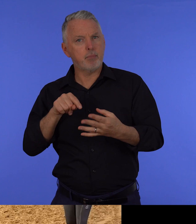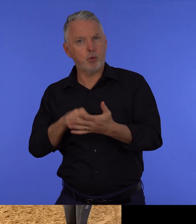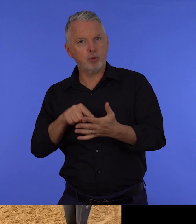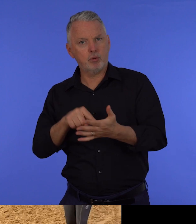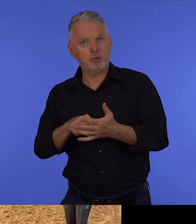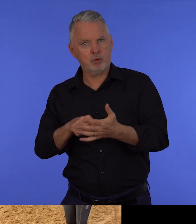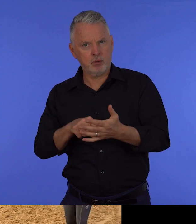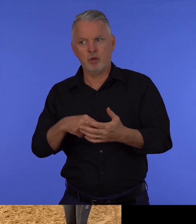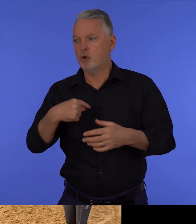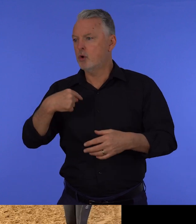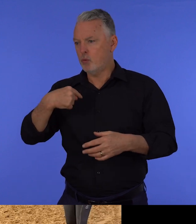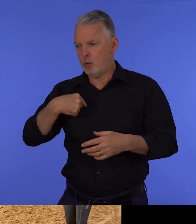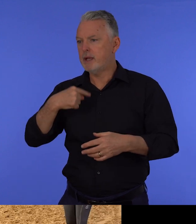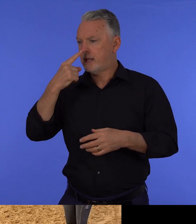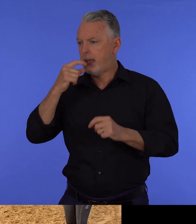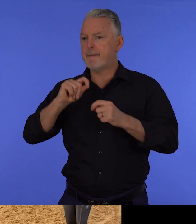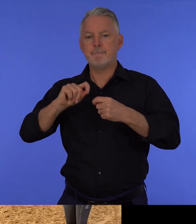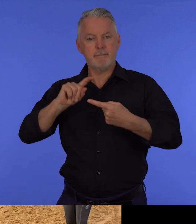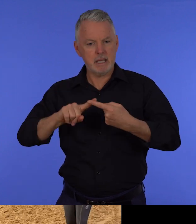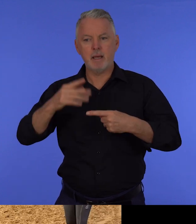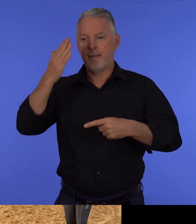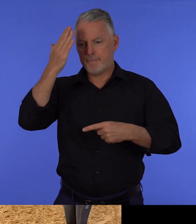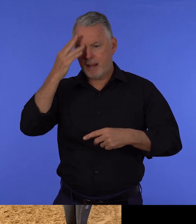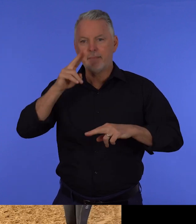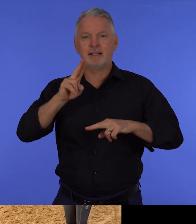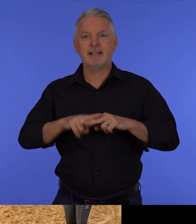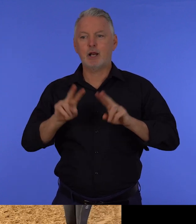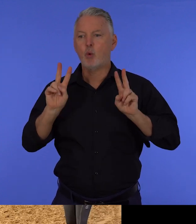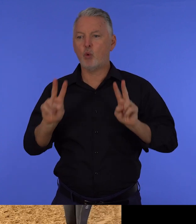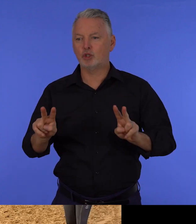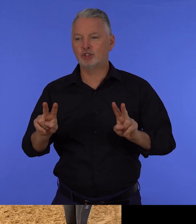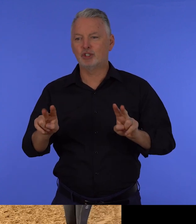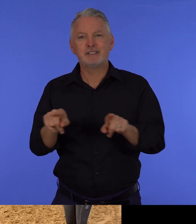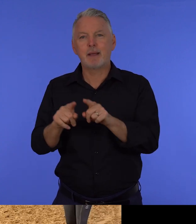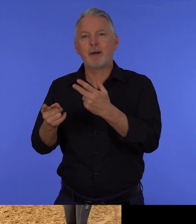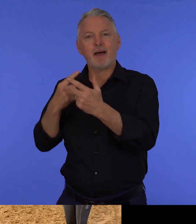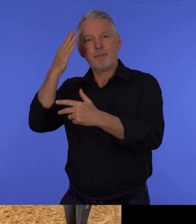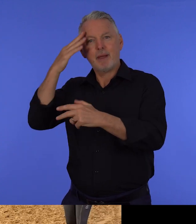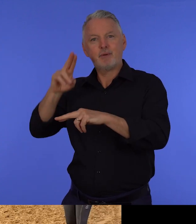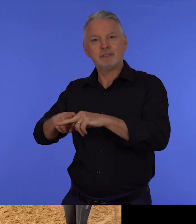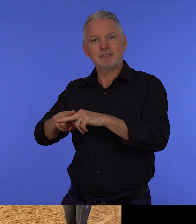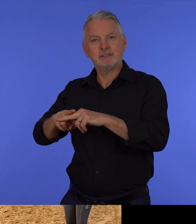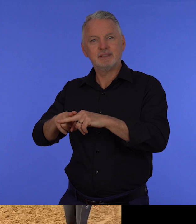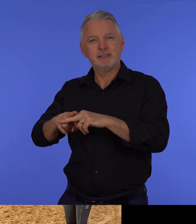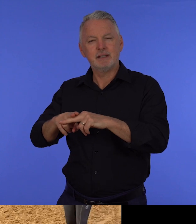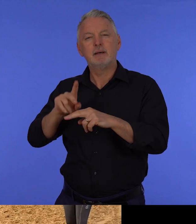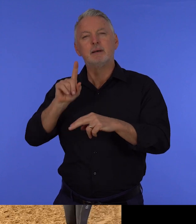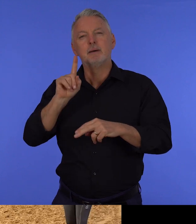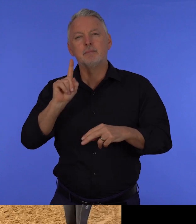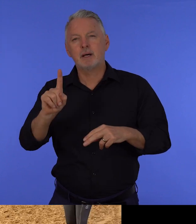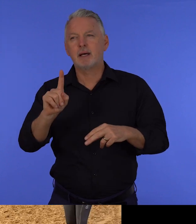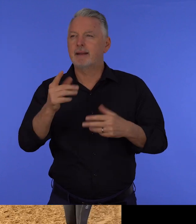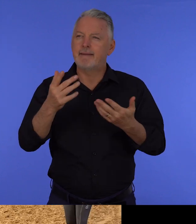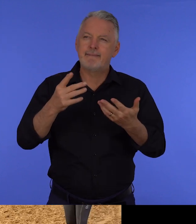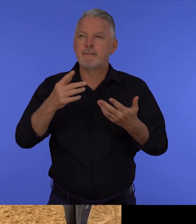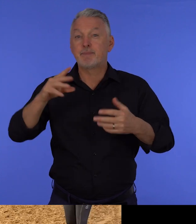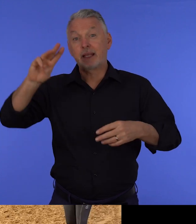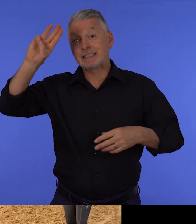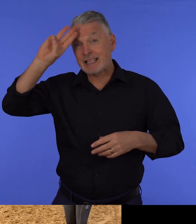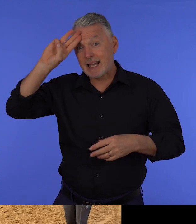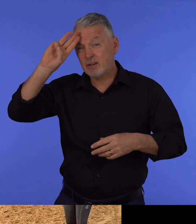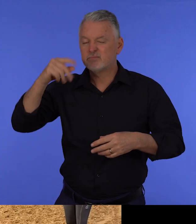skills workers to work with Aubrey in some environments so that we can be the parent watching from the